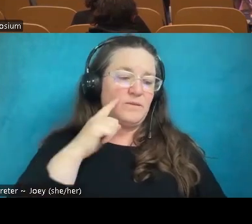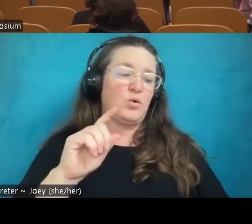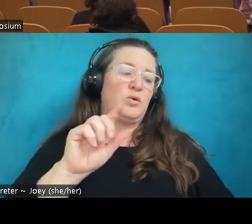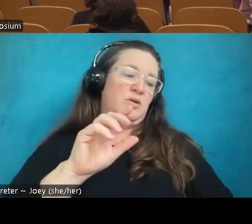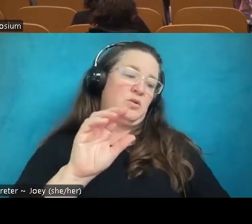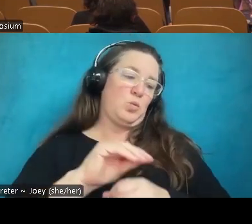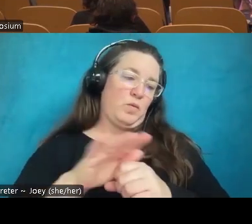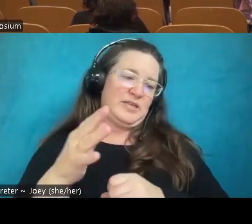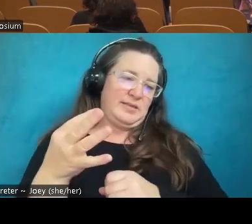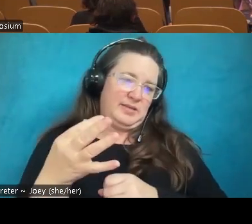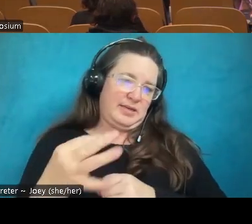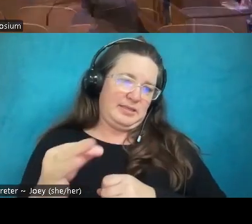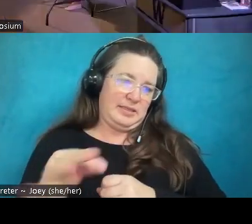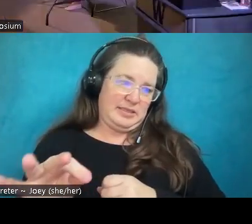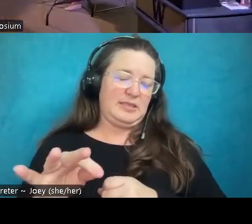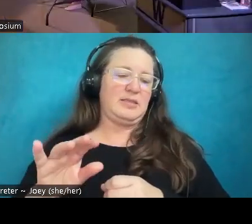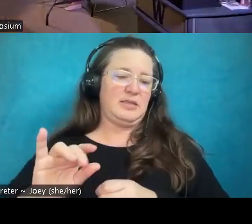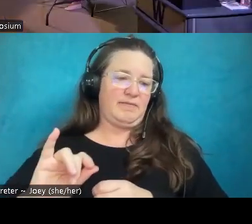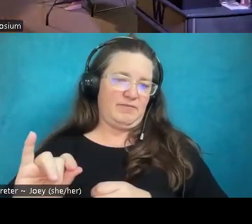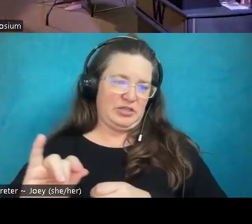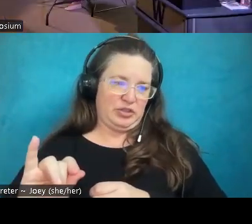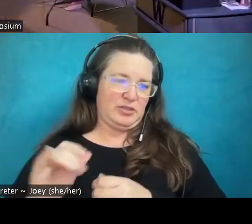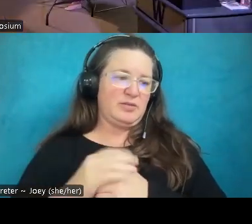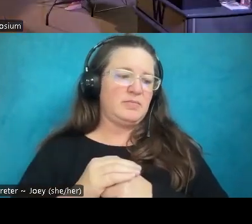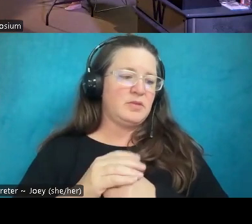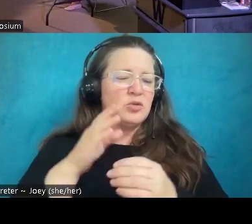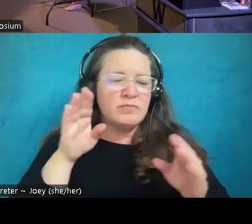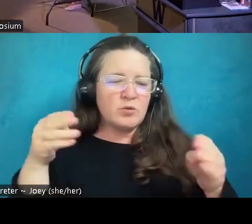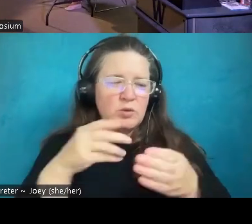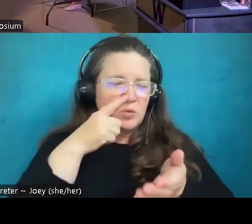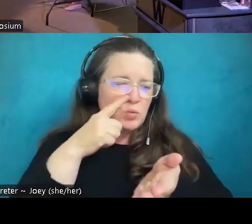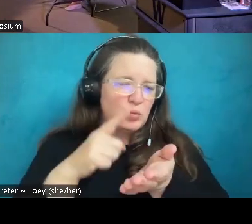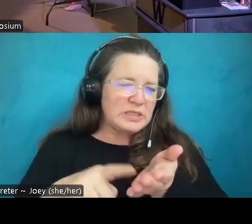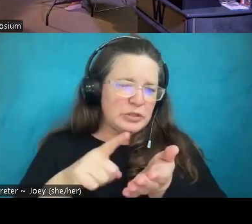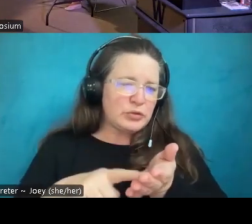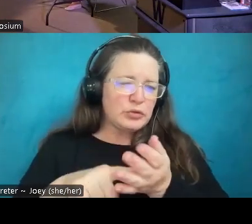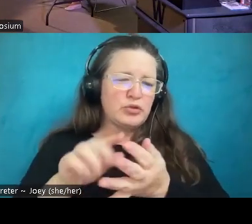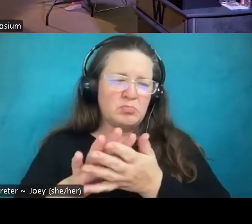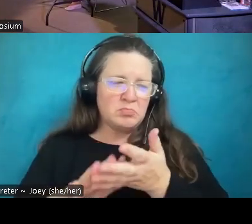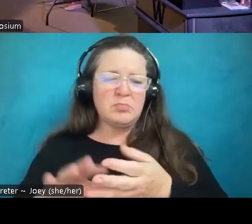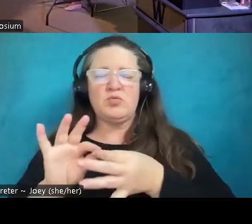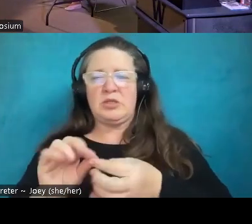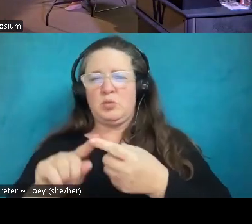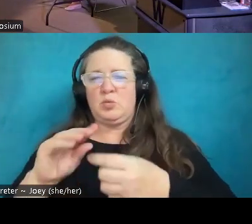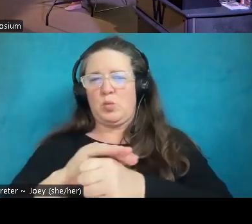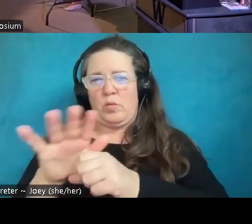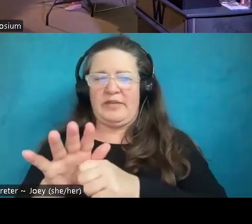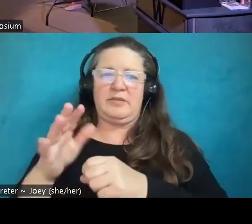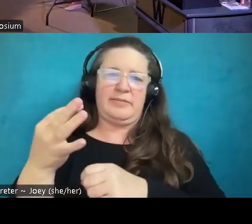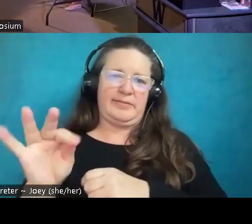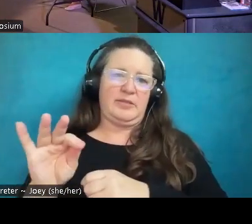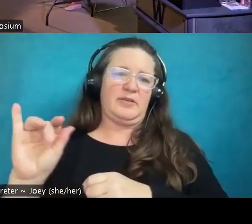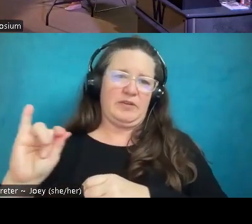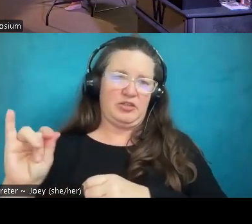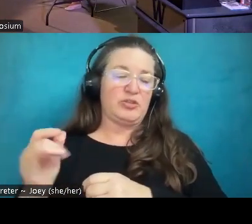infection. And seated next to her is Lindsay Knowles. Dr. Lindsay Knowles is assistant